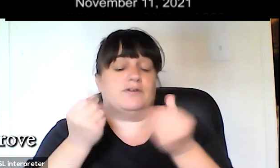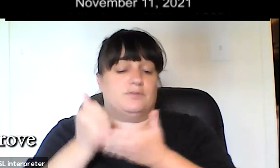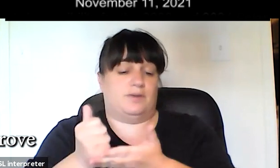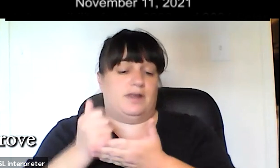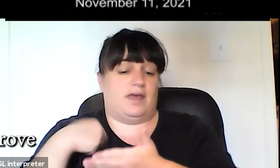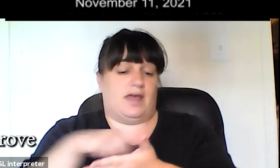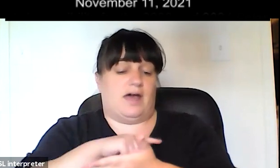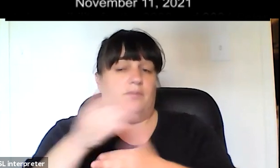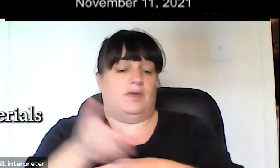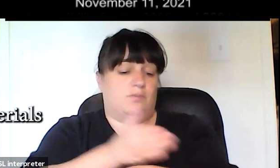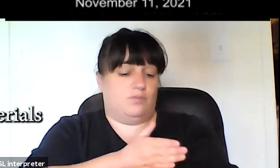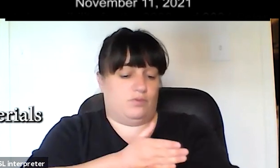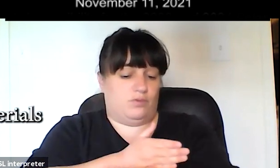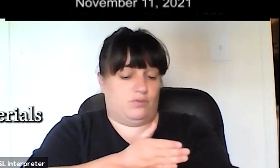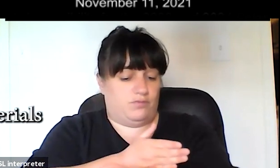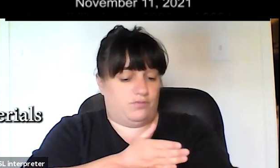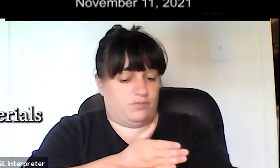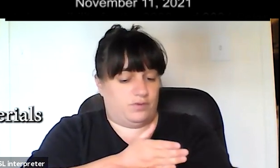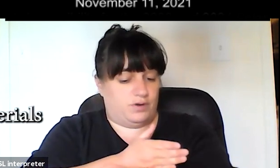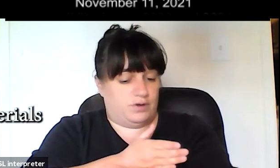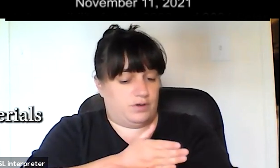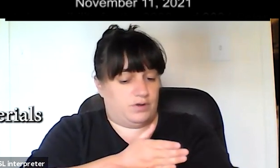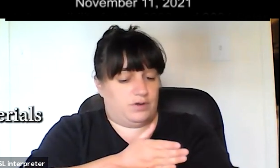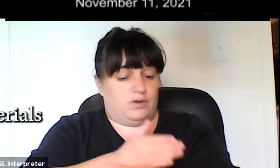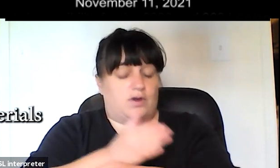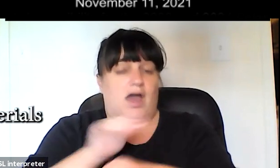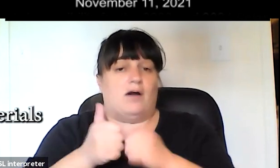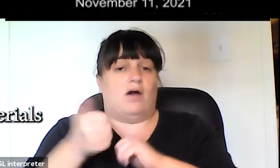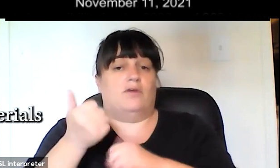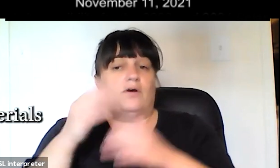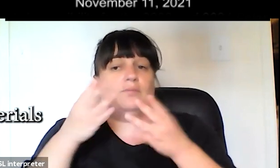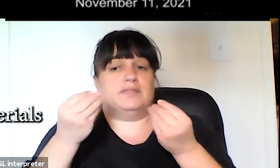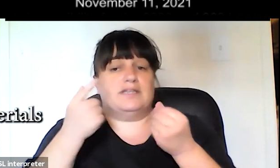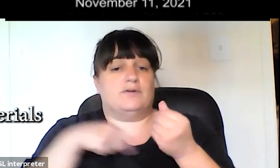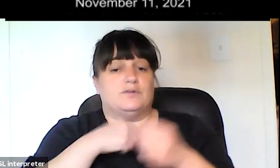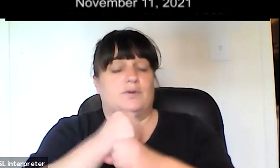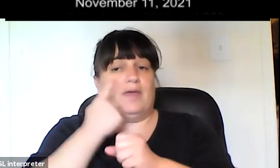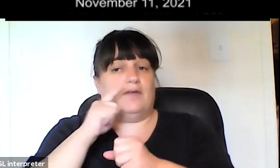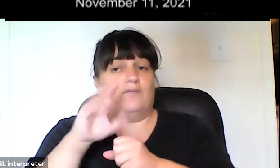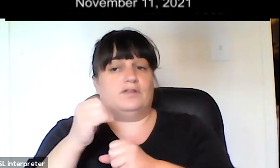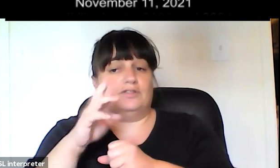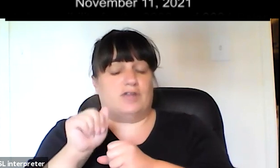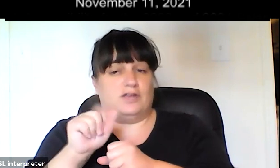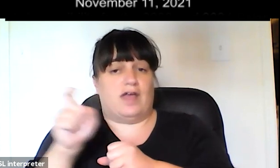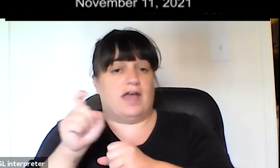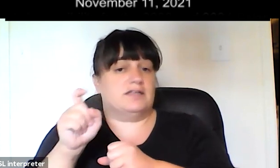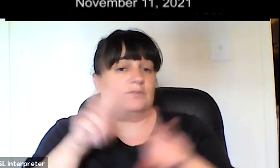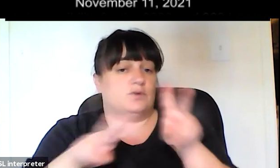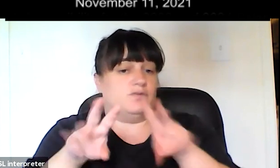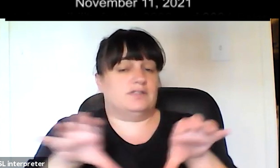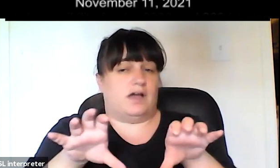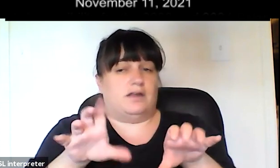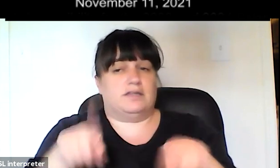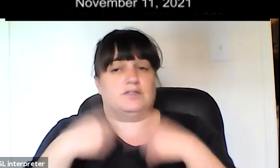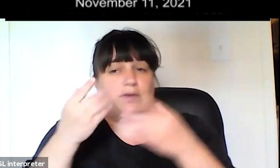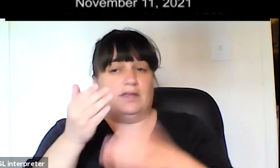us improve and has been informing how other materials that we create for the Chandra Observatory are done. It's been